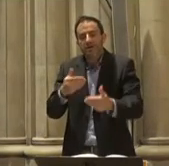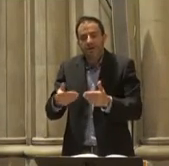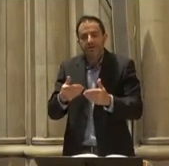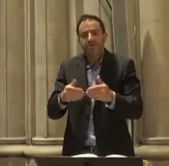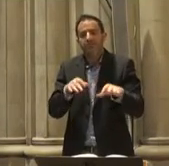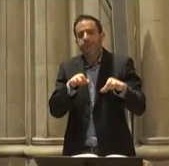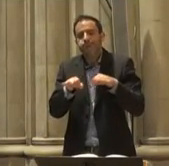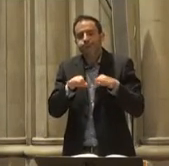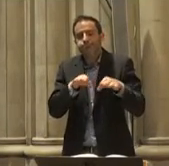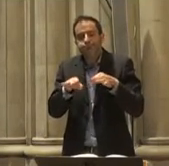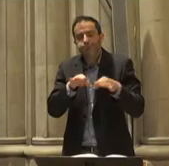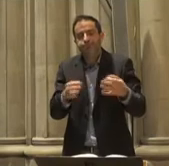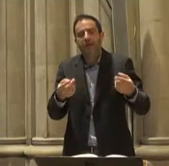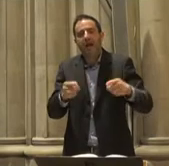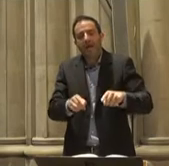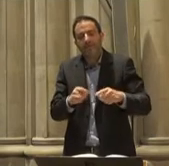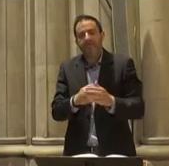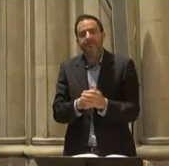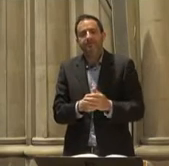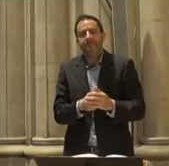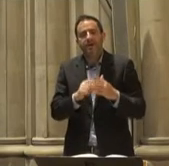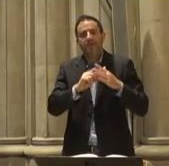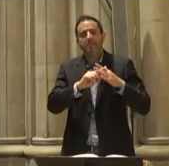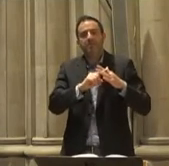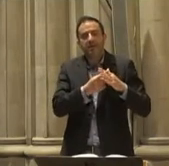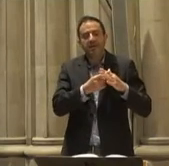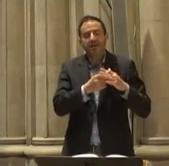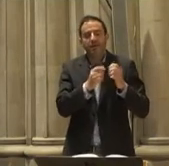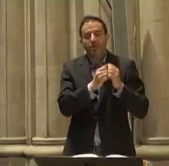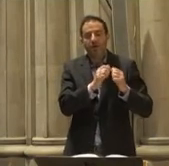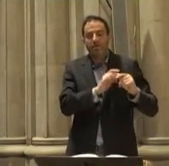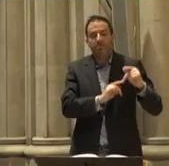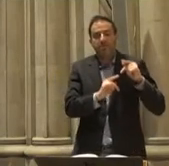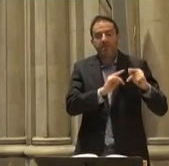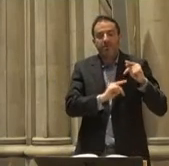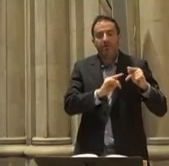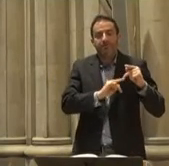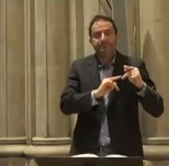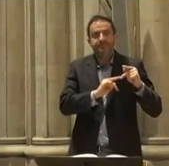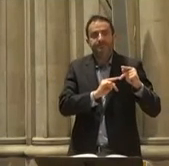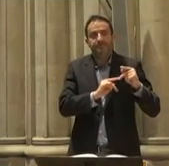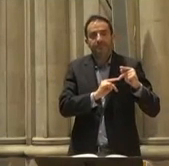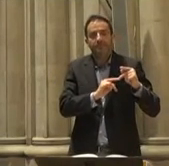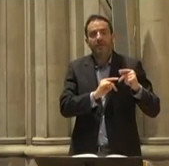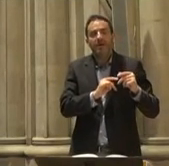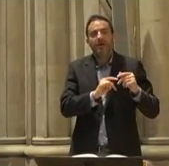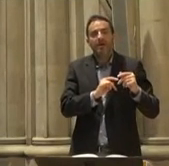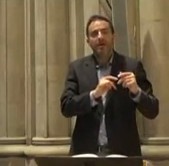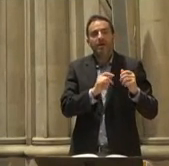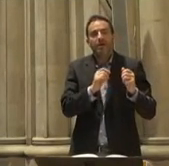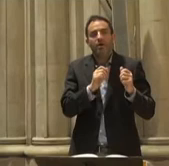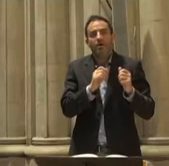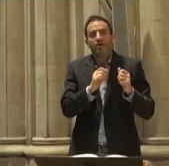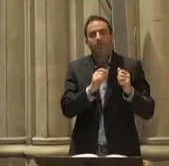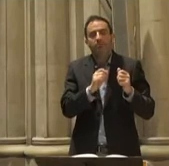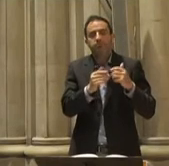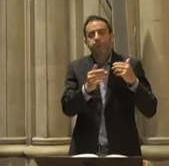unfolded. Beginning with those who lived in the immediate reality of the